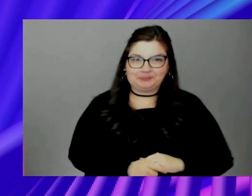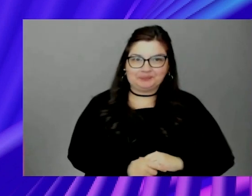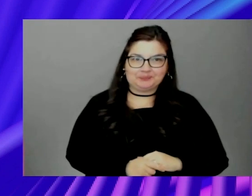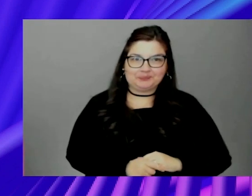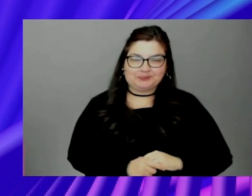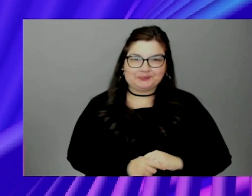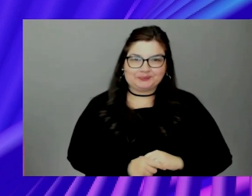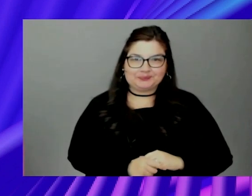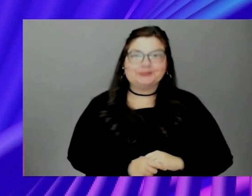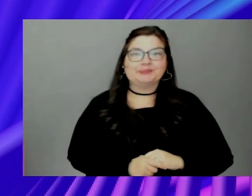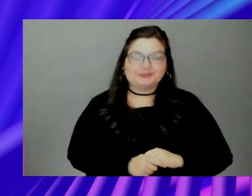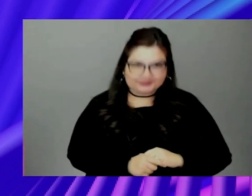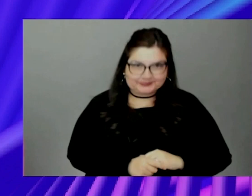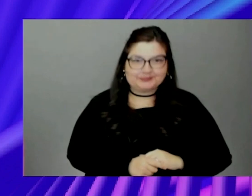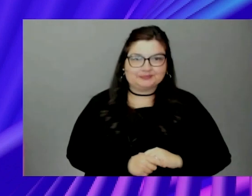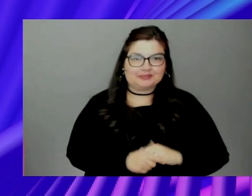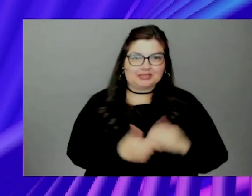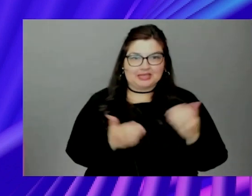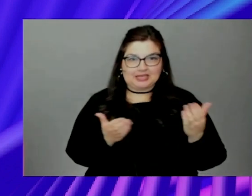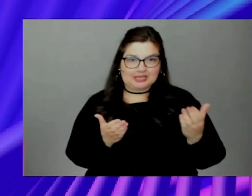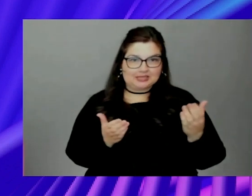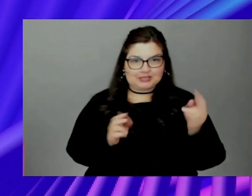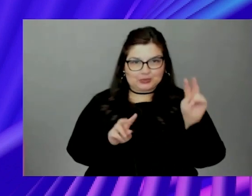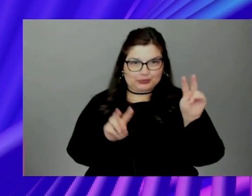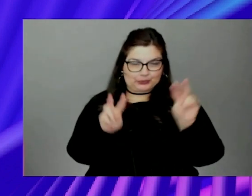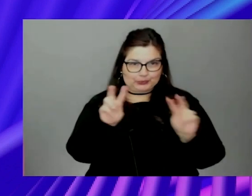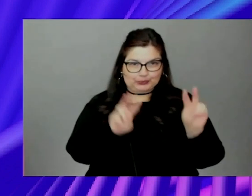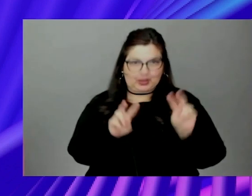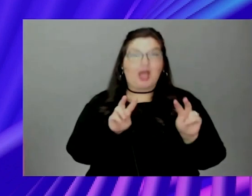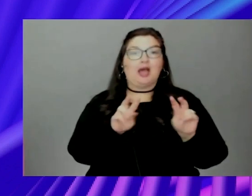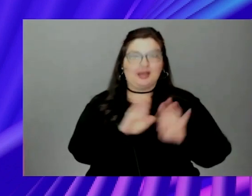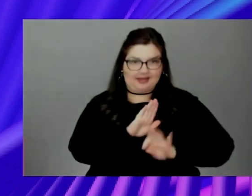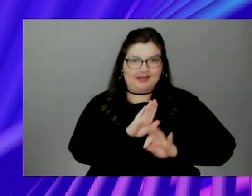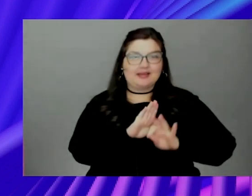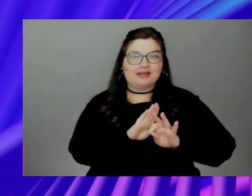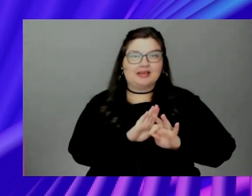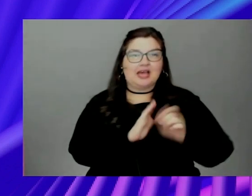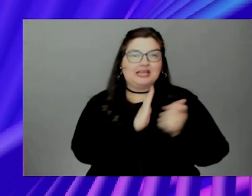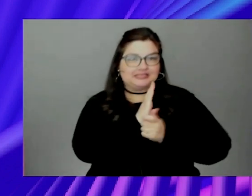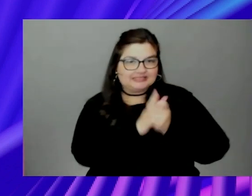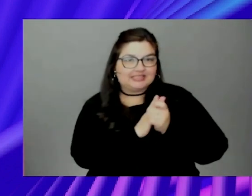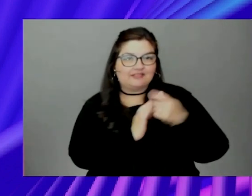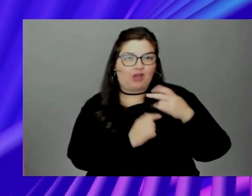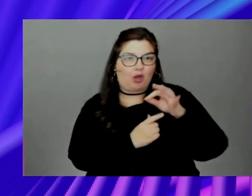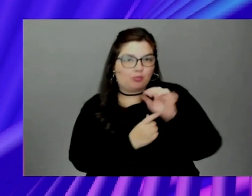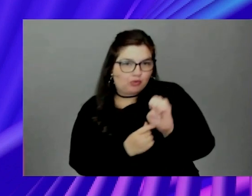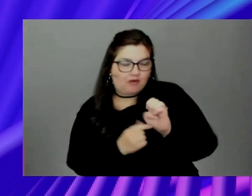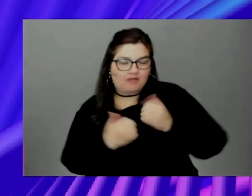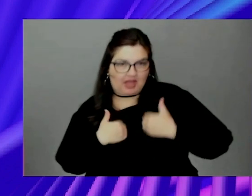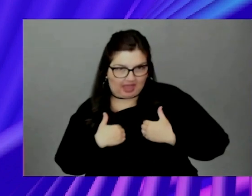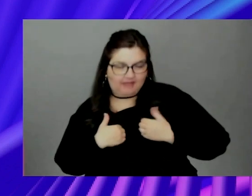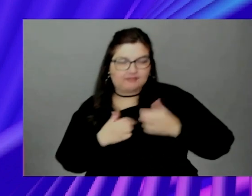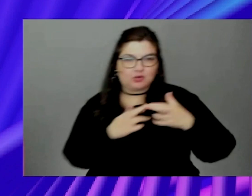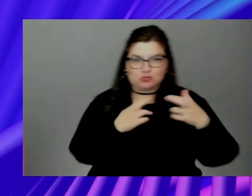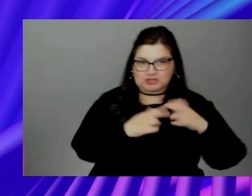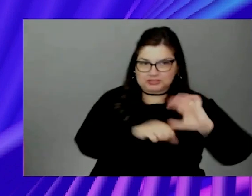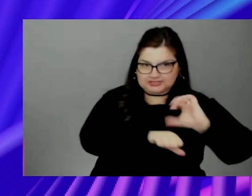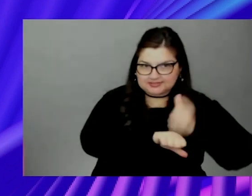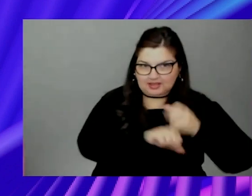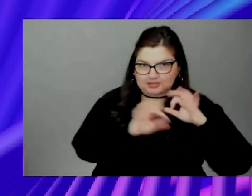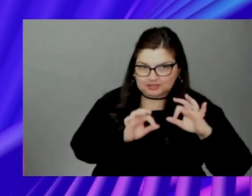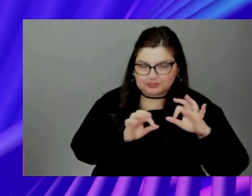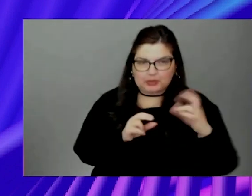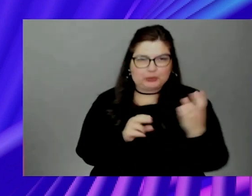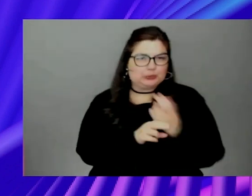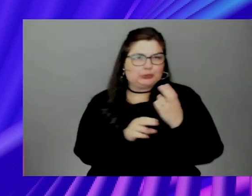So here we go. We're looking up. It's found. I already have a default profile. I already have a region set up. So it's just using the regular